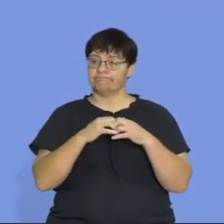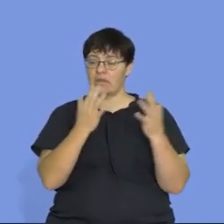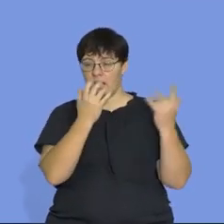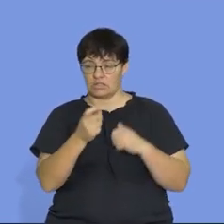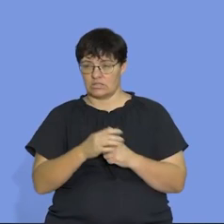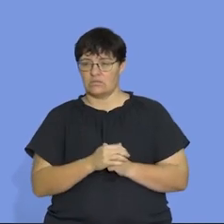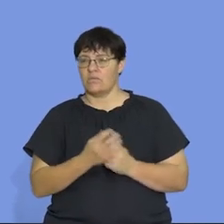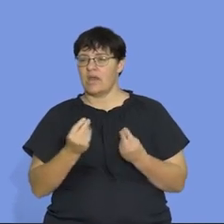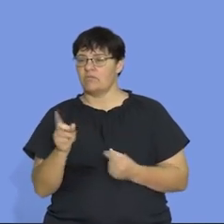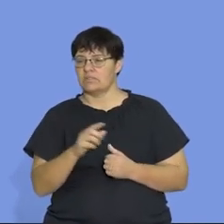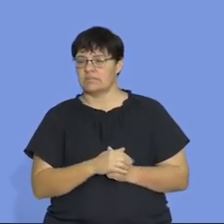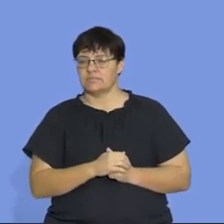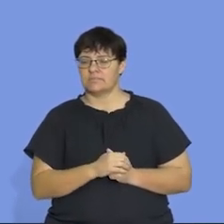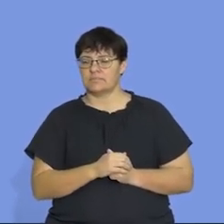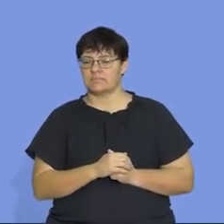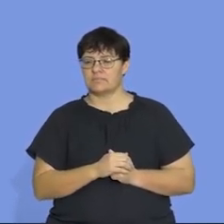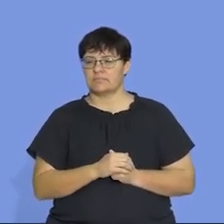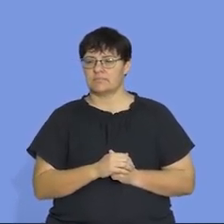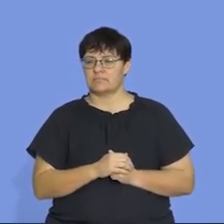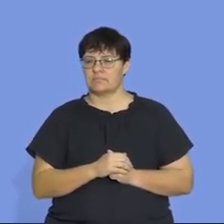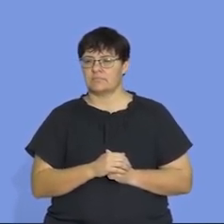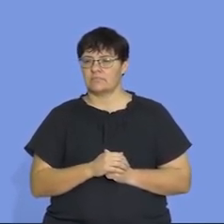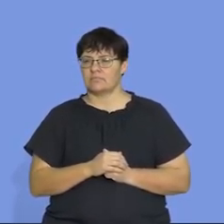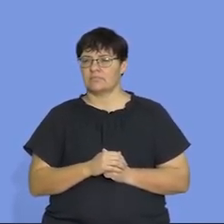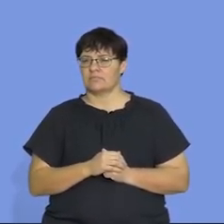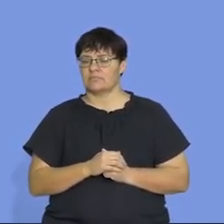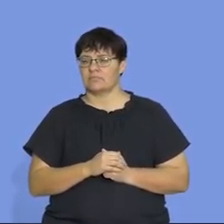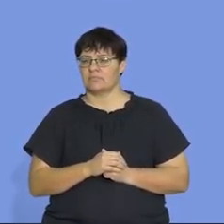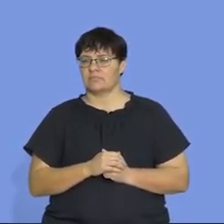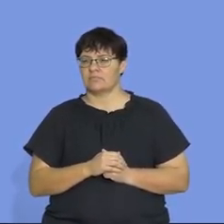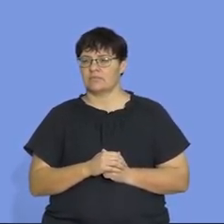have? We have 2 times 2 times